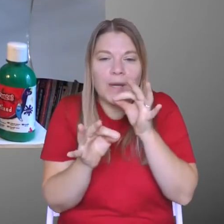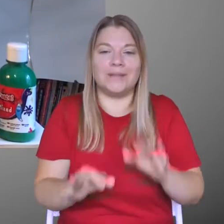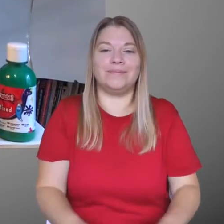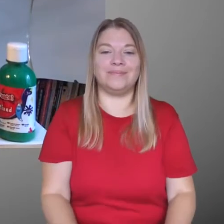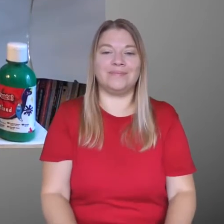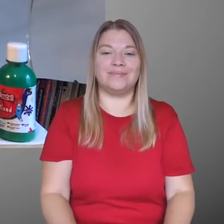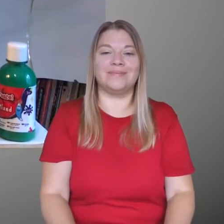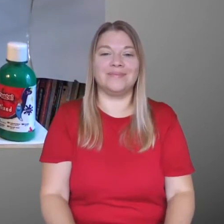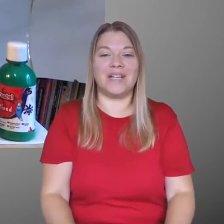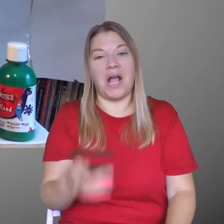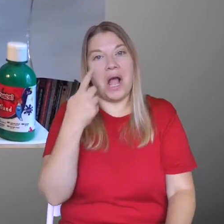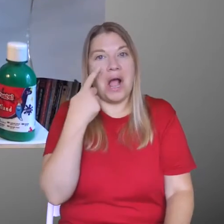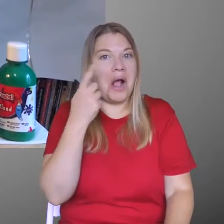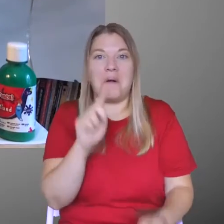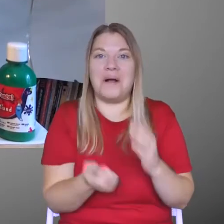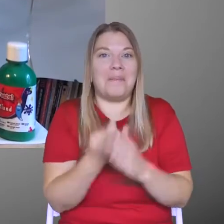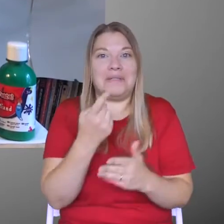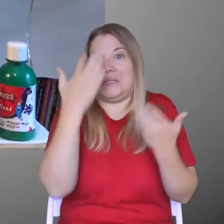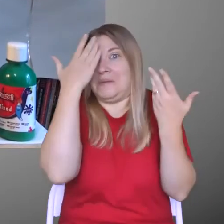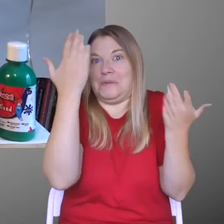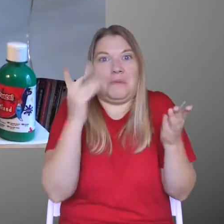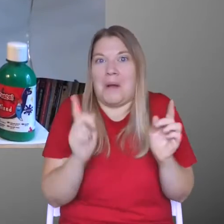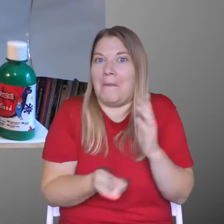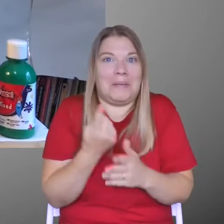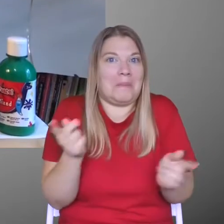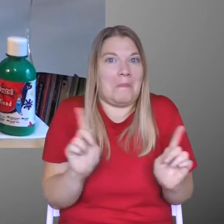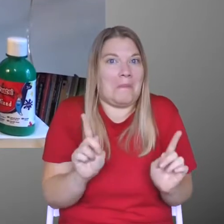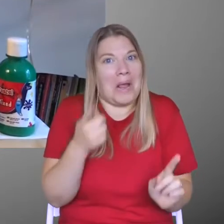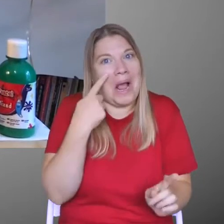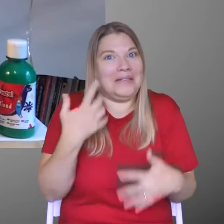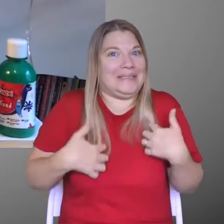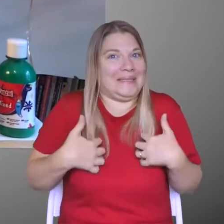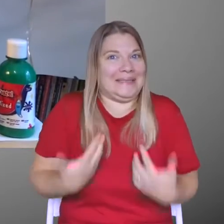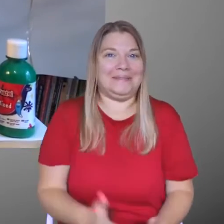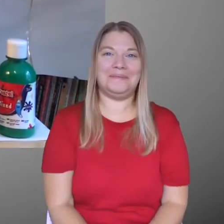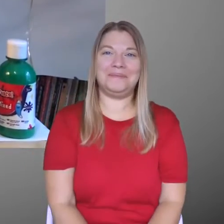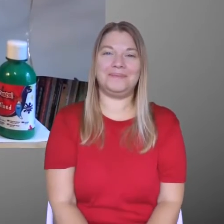blow and see what happens. Who knows what's going to happen? It's exciting.